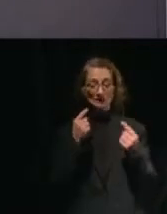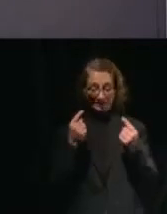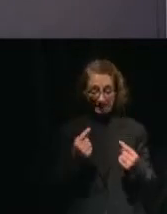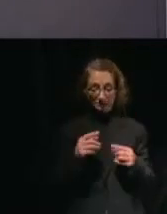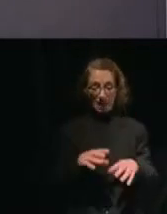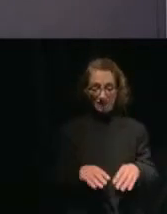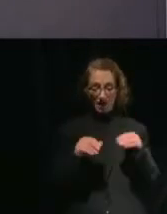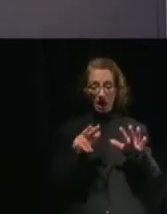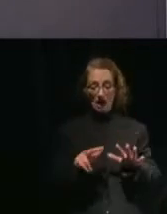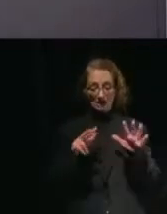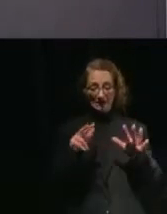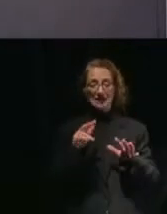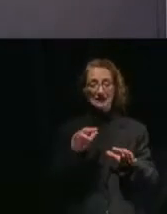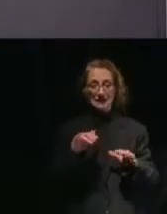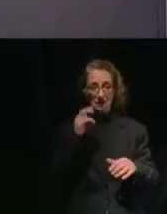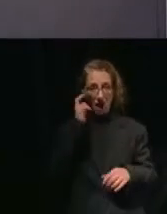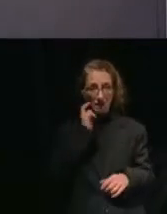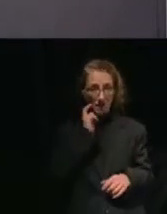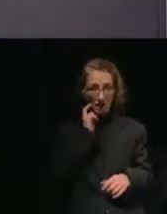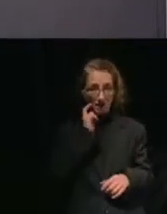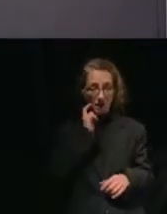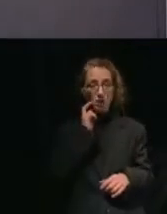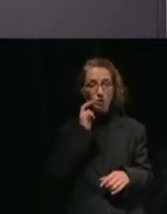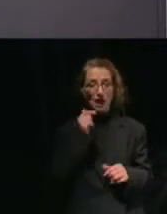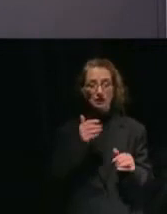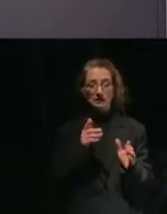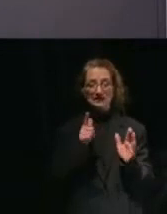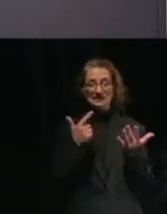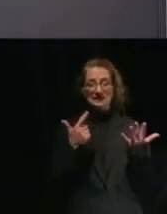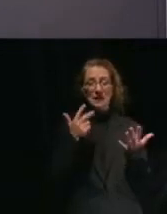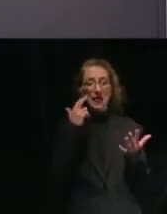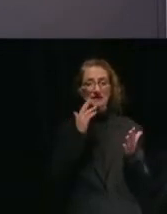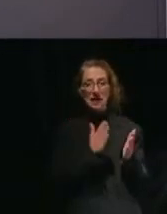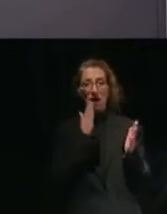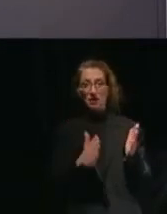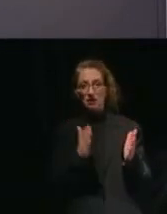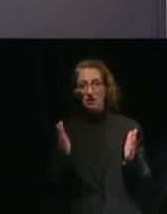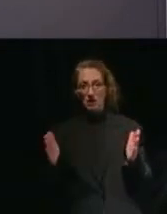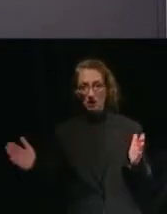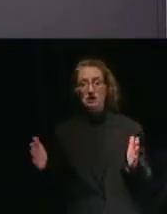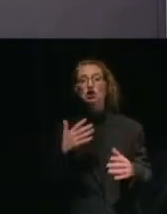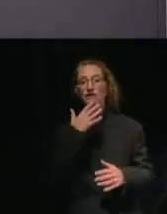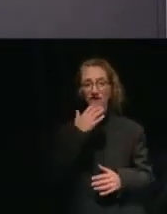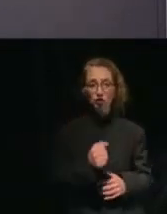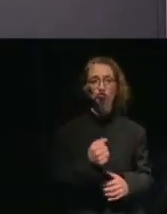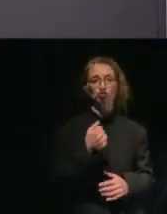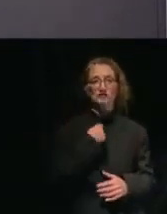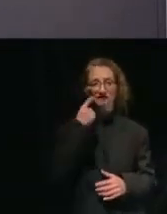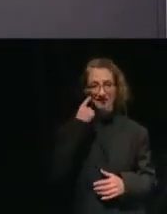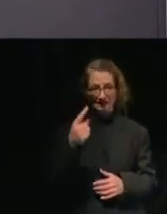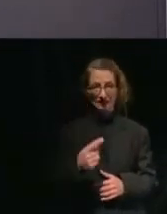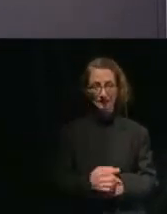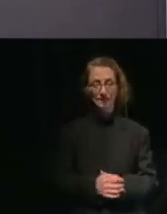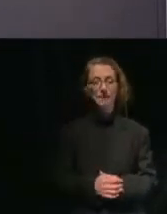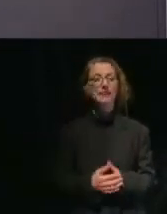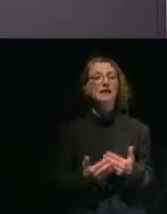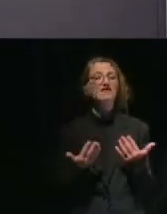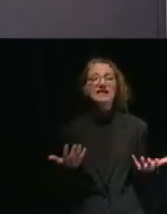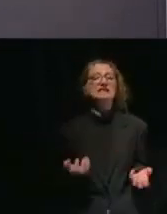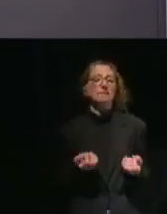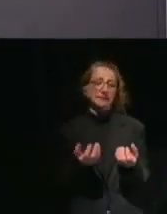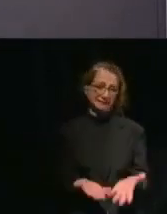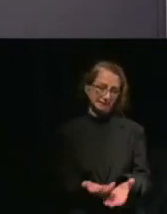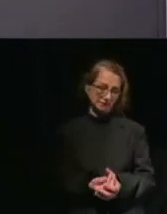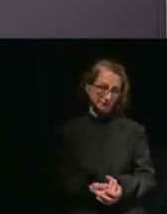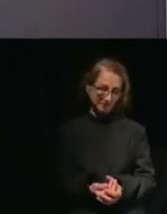We asked the questions, what happened in terms of personal events as well as historical events,